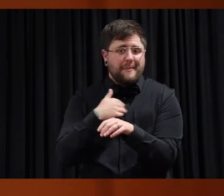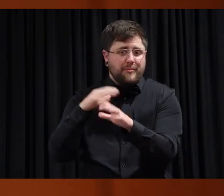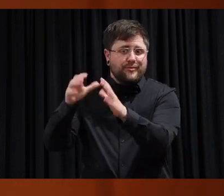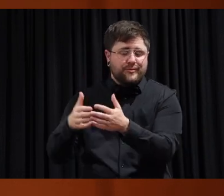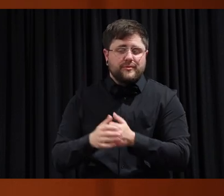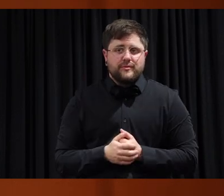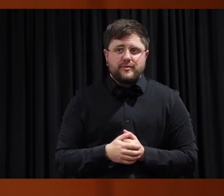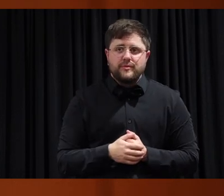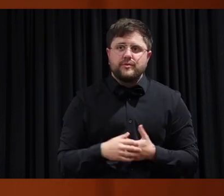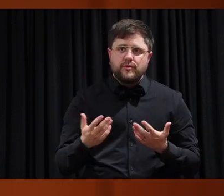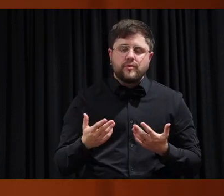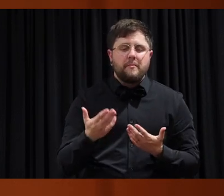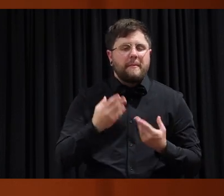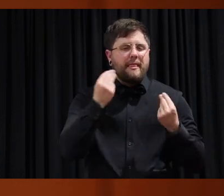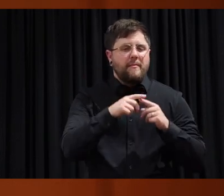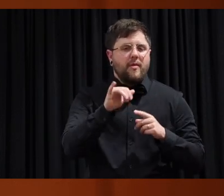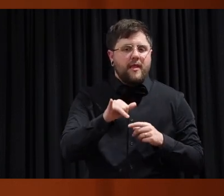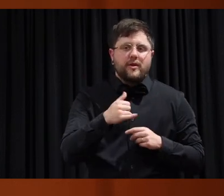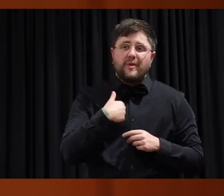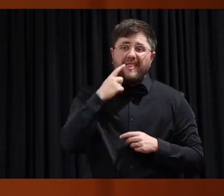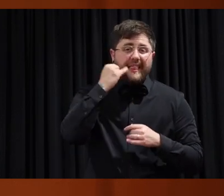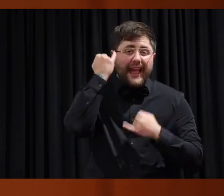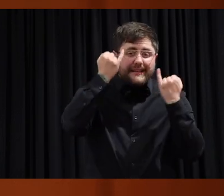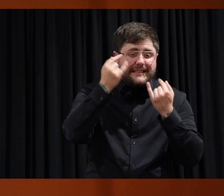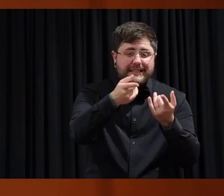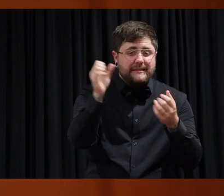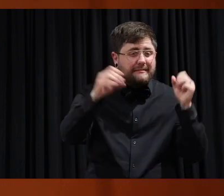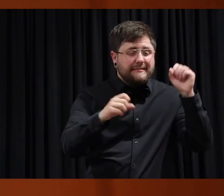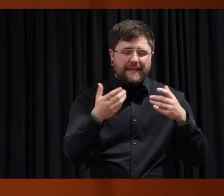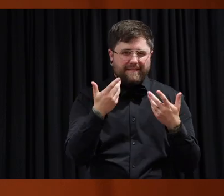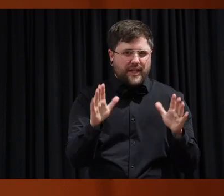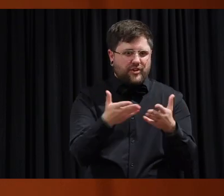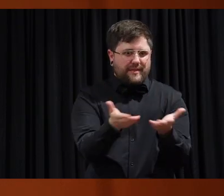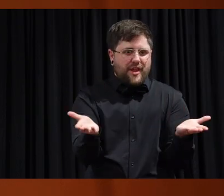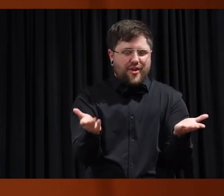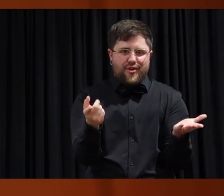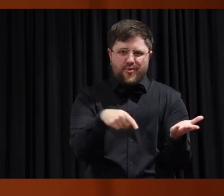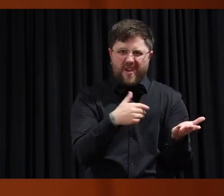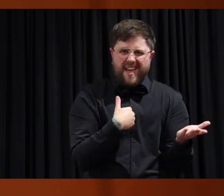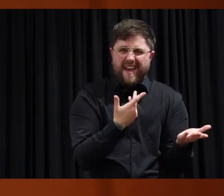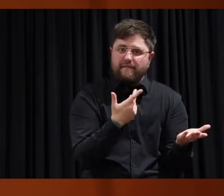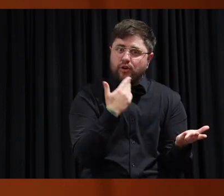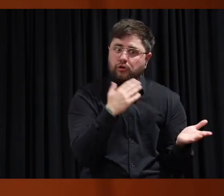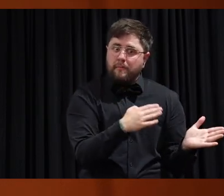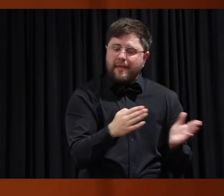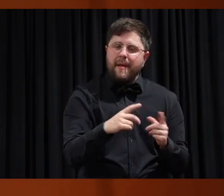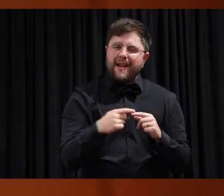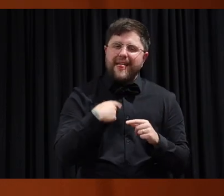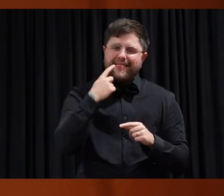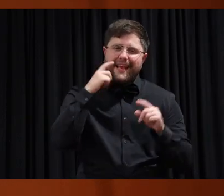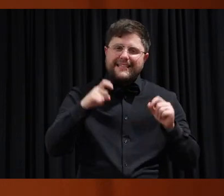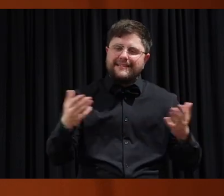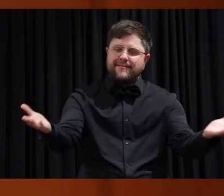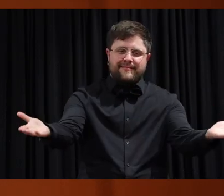So give that some thought, but I think the ideas are already there. You got the best recipe you can imagine, but we got to bring folks